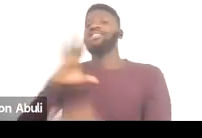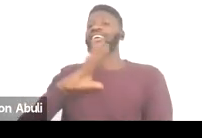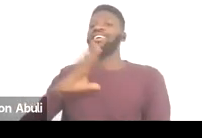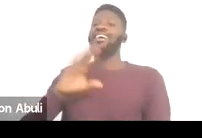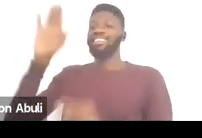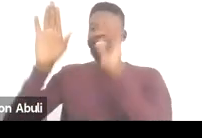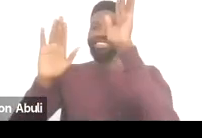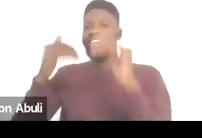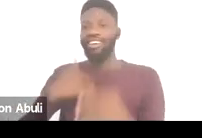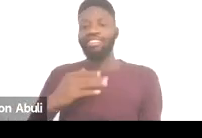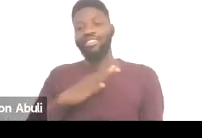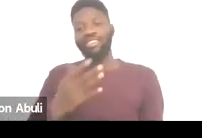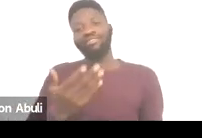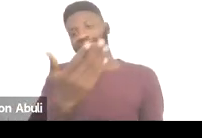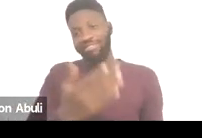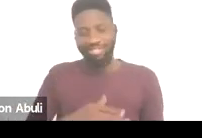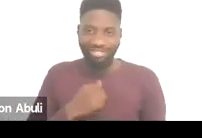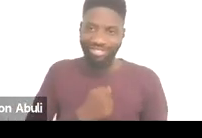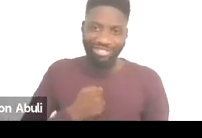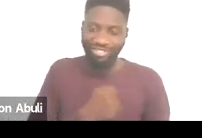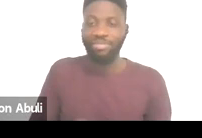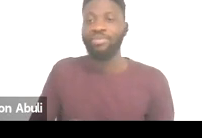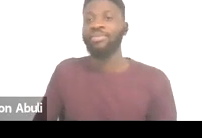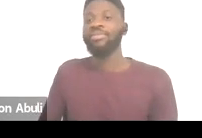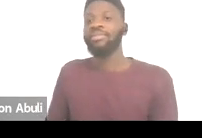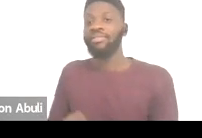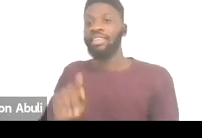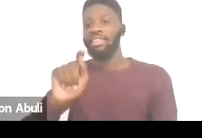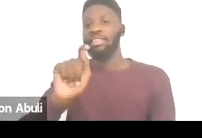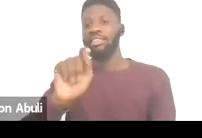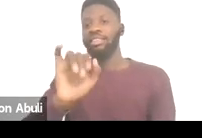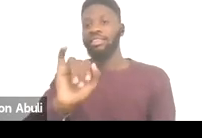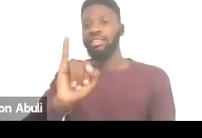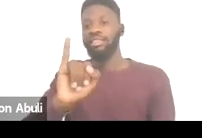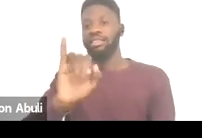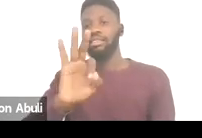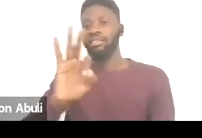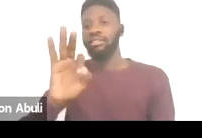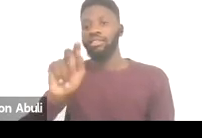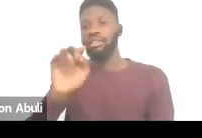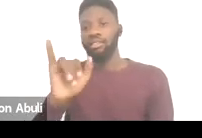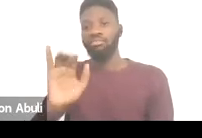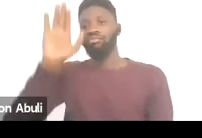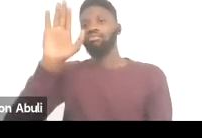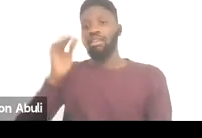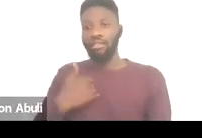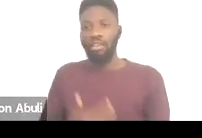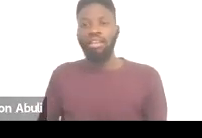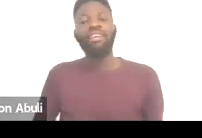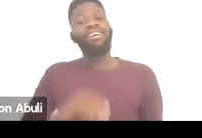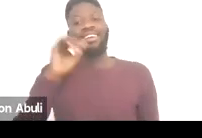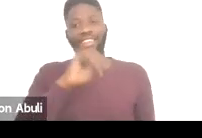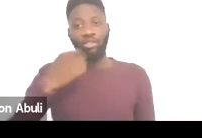raised somewhere. So, okay. Tiffany, I can see your hand is up. Yes, so we